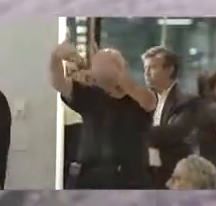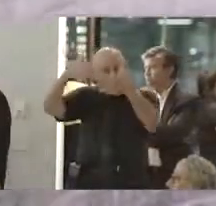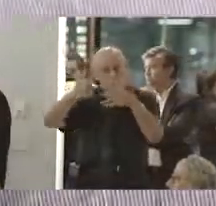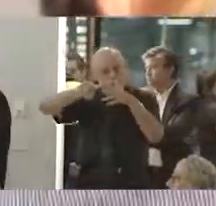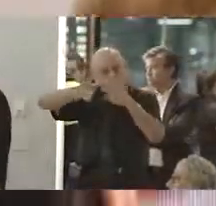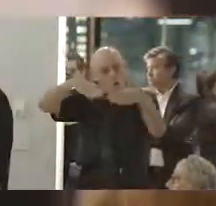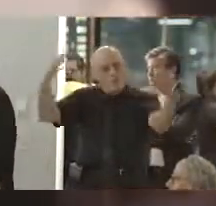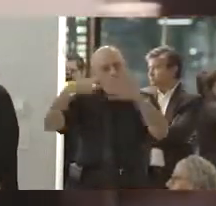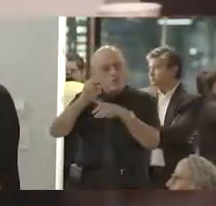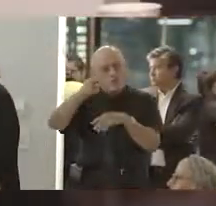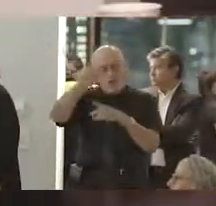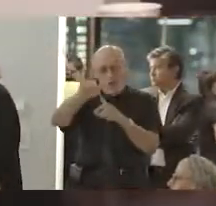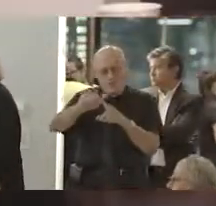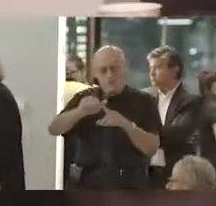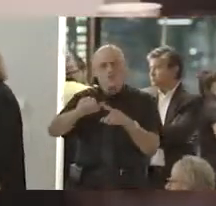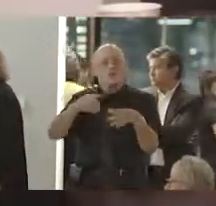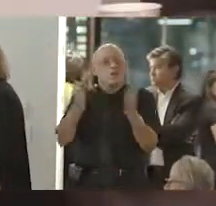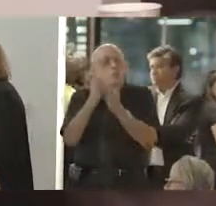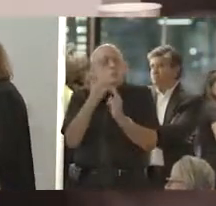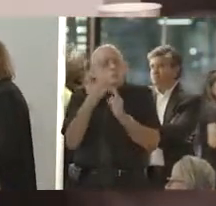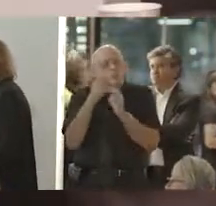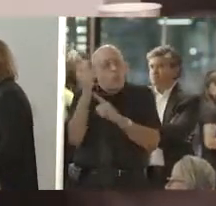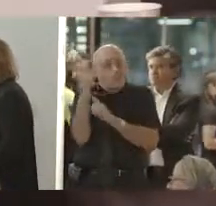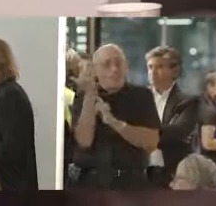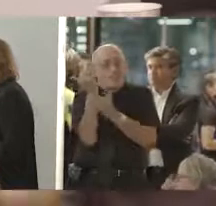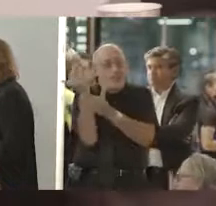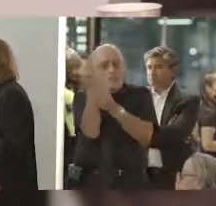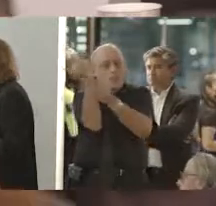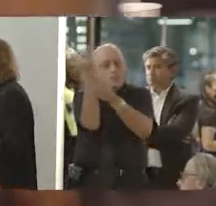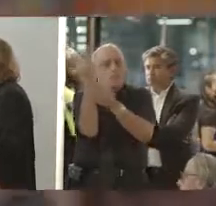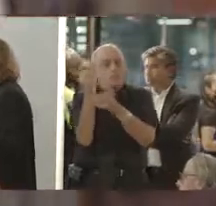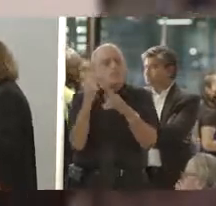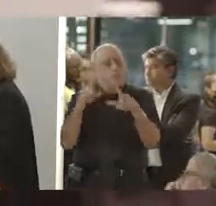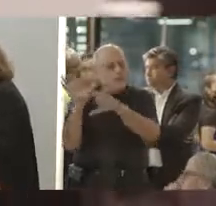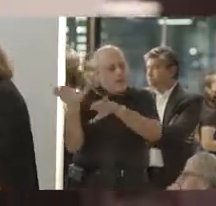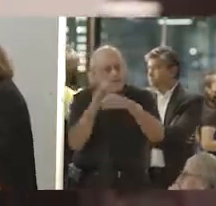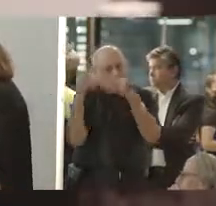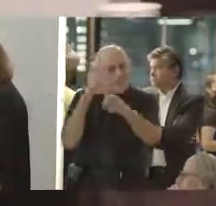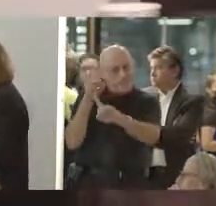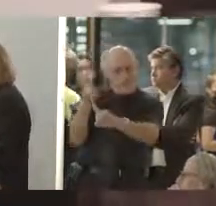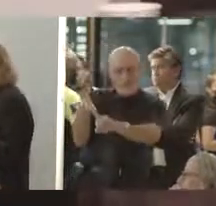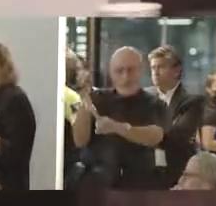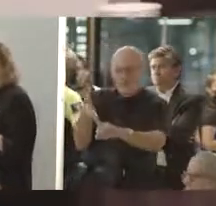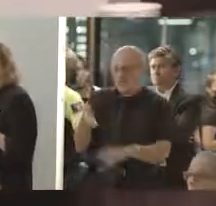marina, disrupting the small sailboats, disrupting a variety of activities that are happening in the marina now.